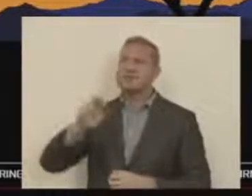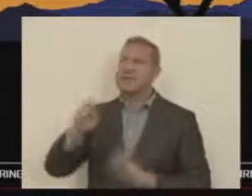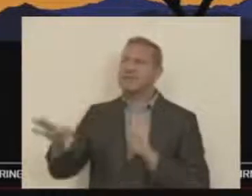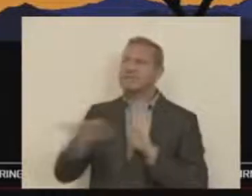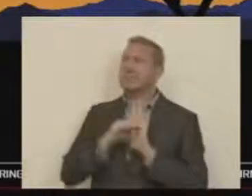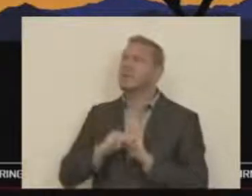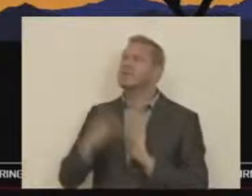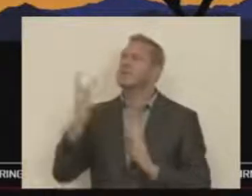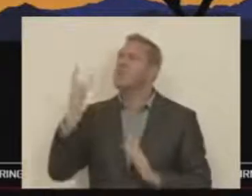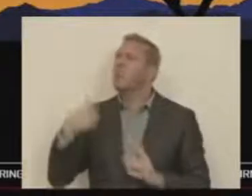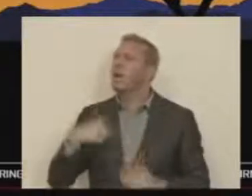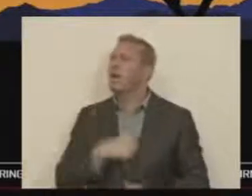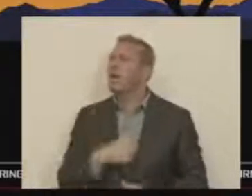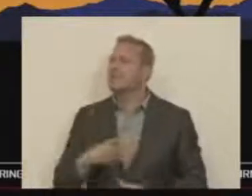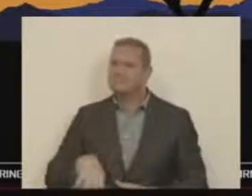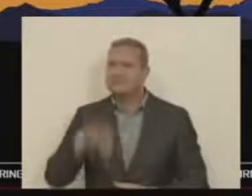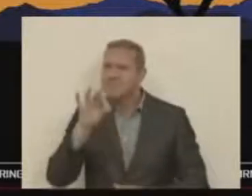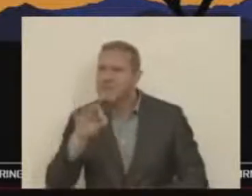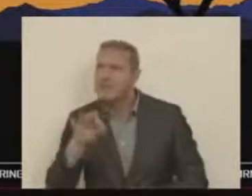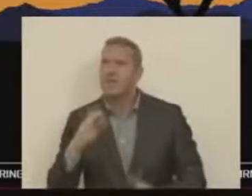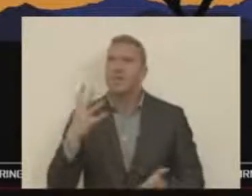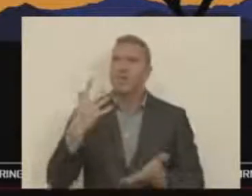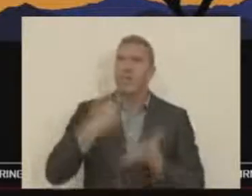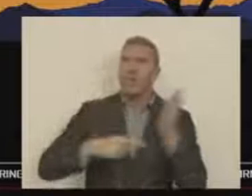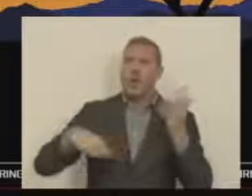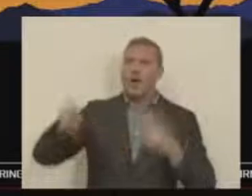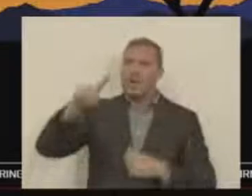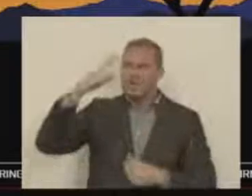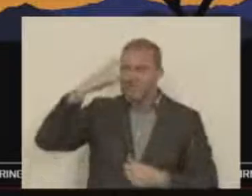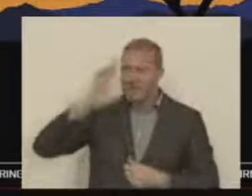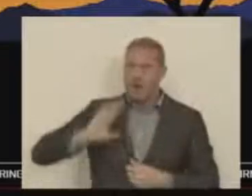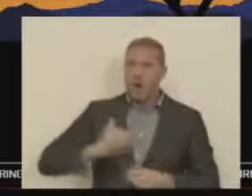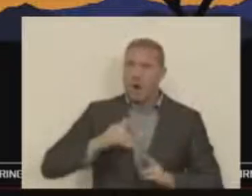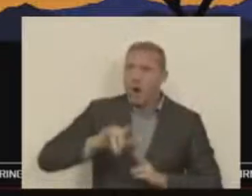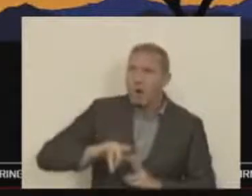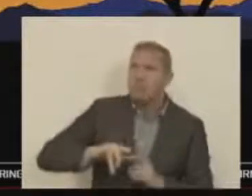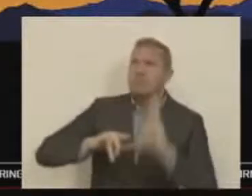launch brings to the launch enterprise and to the DoD more broadly?